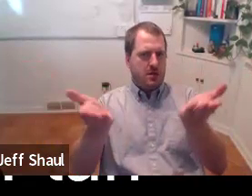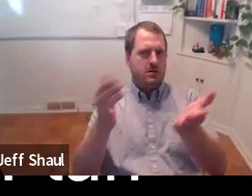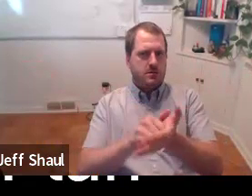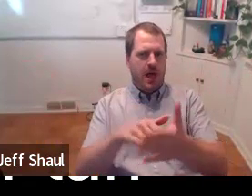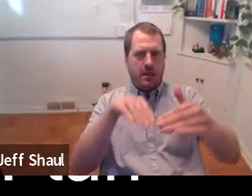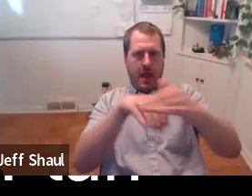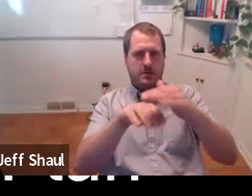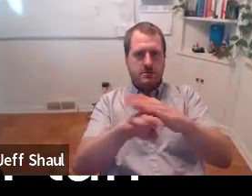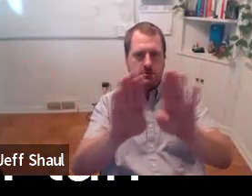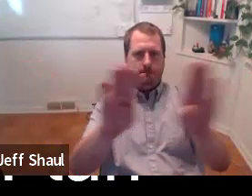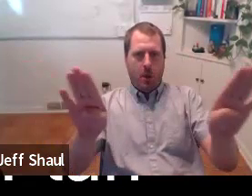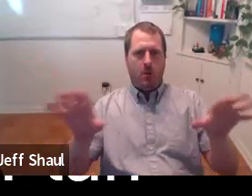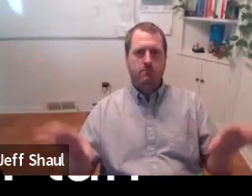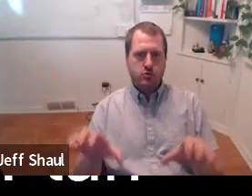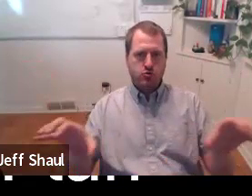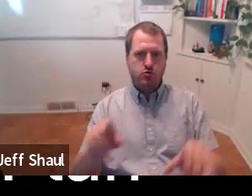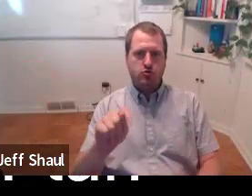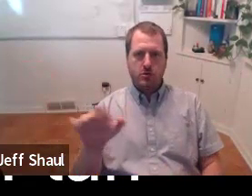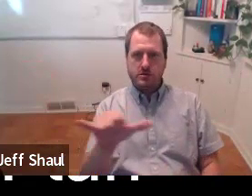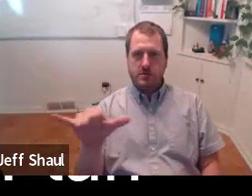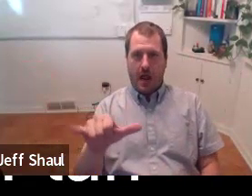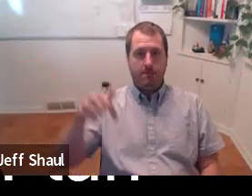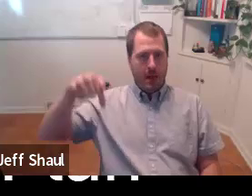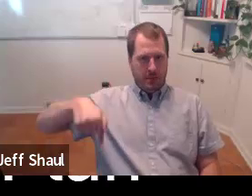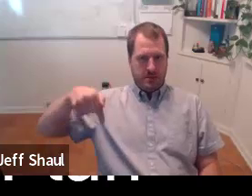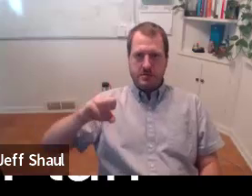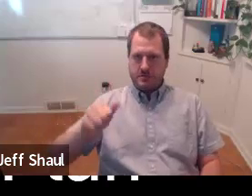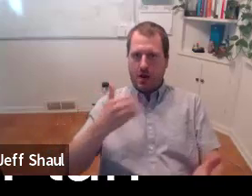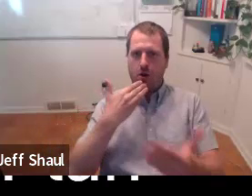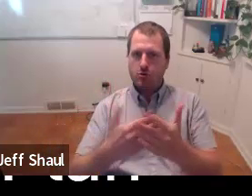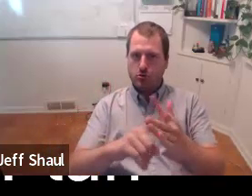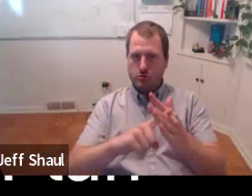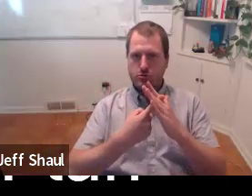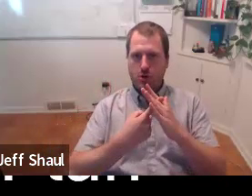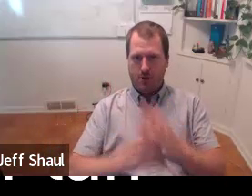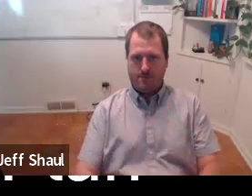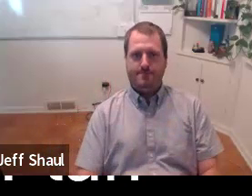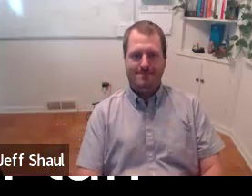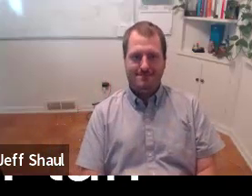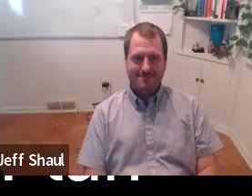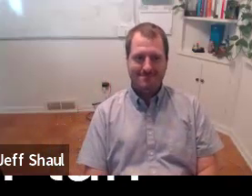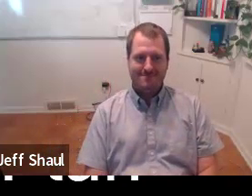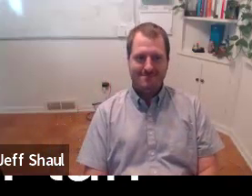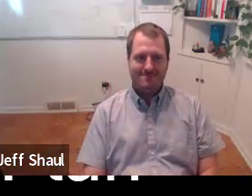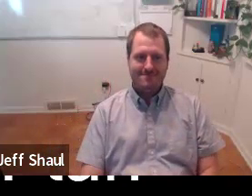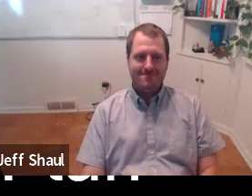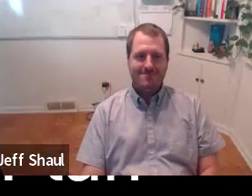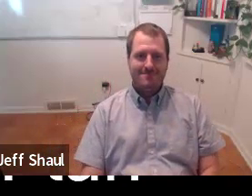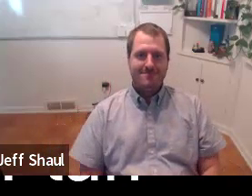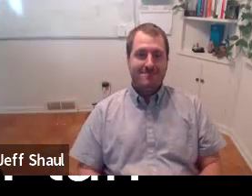So we call on the Access Board to do similar efforts. It's a great